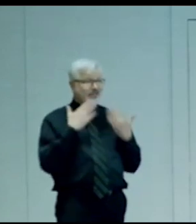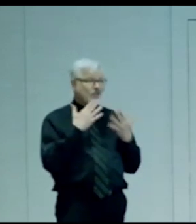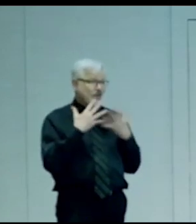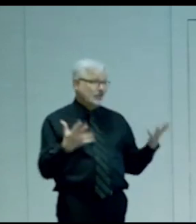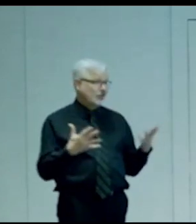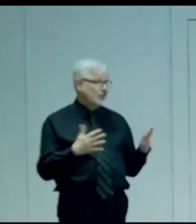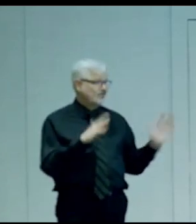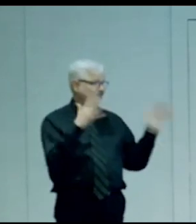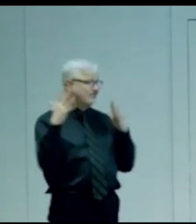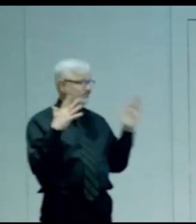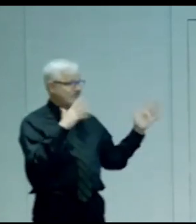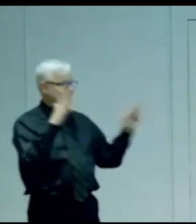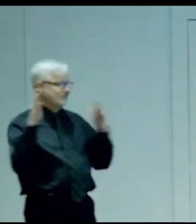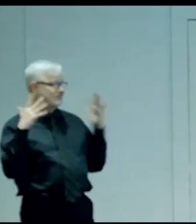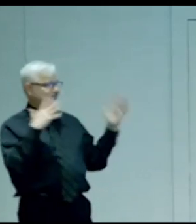much.